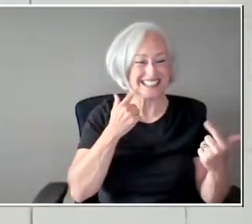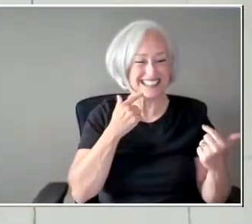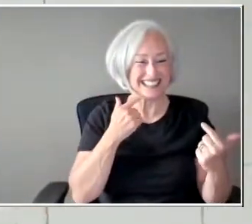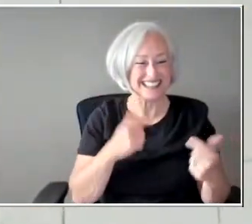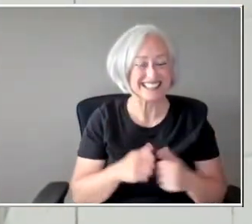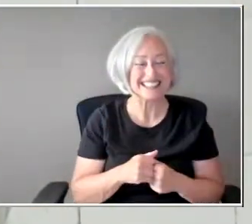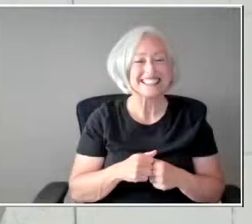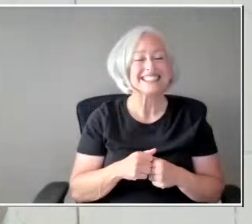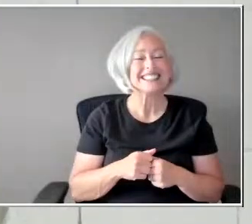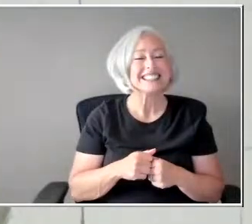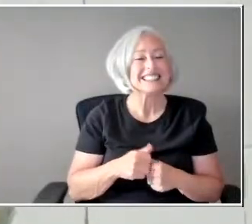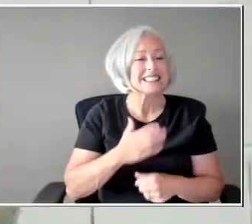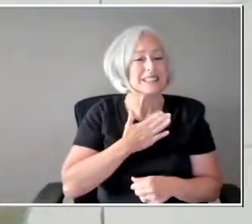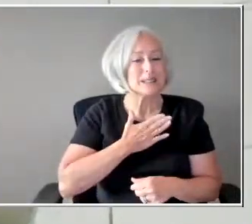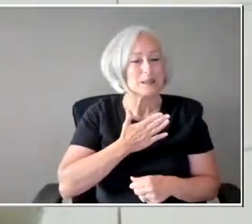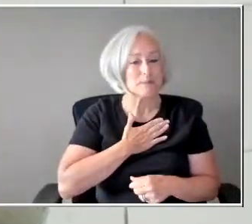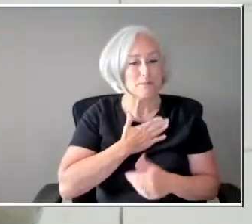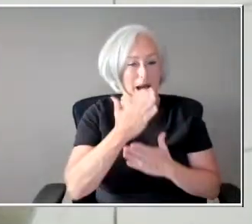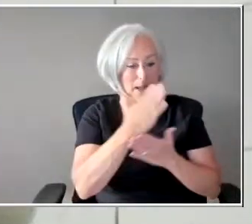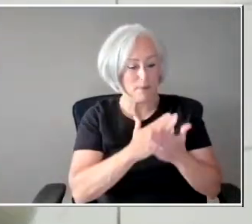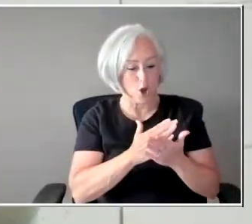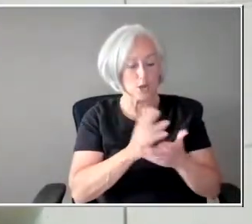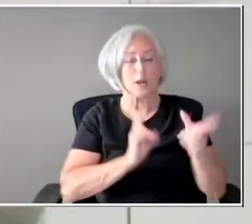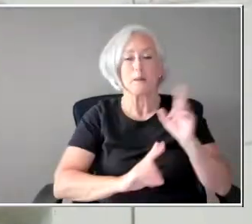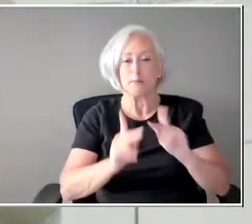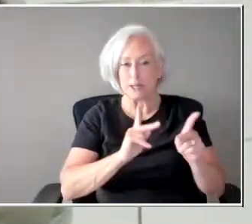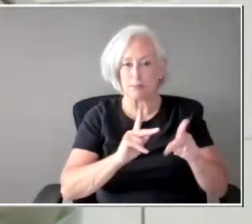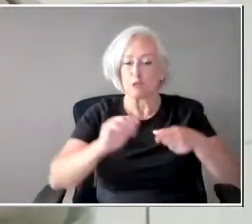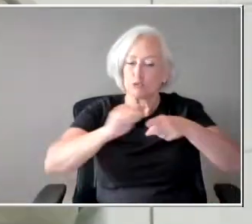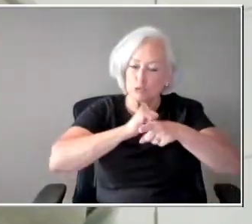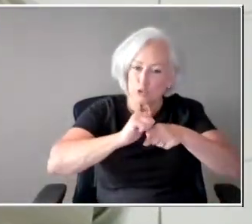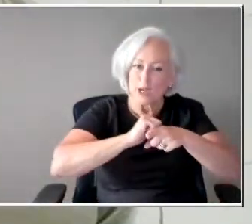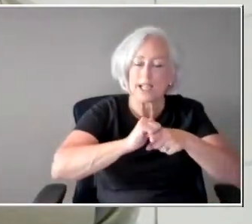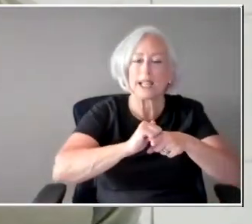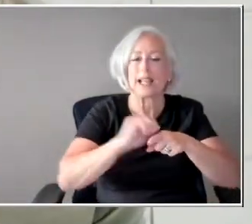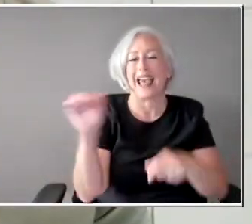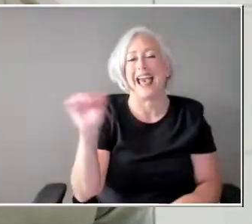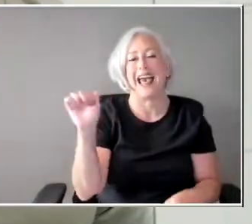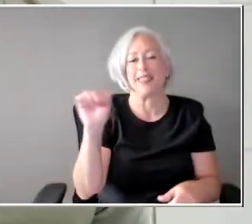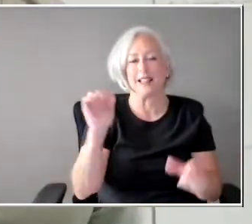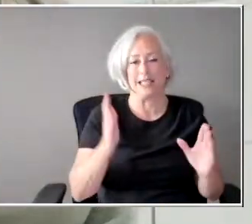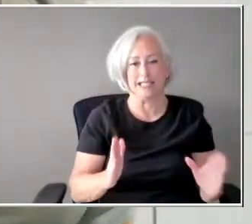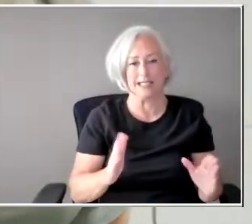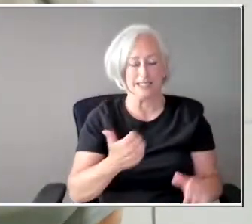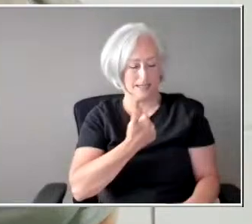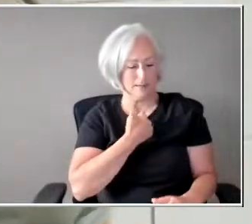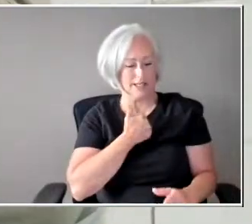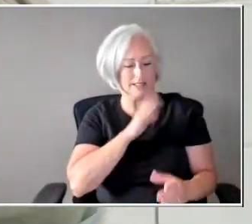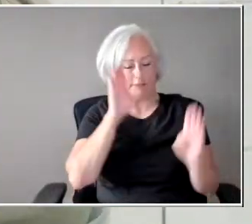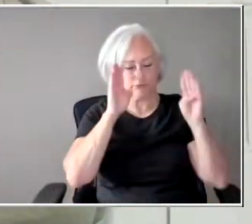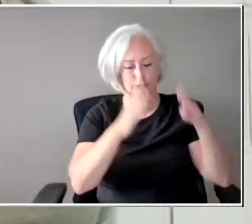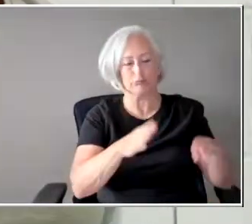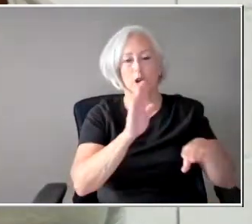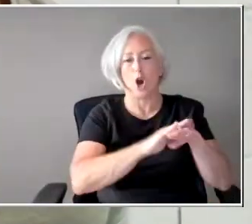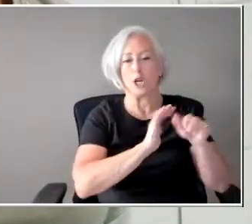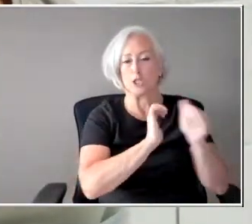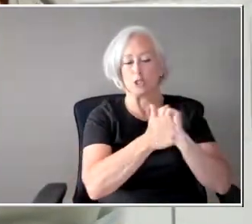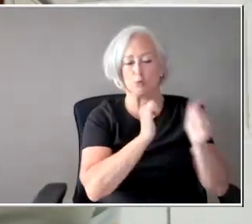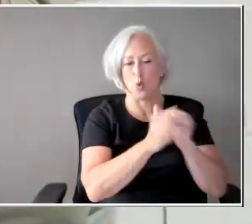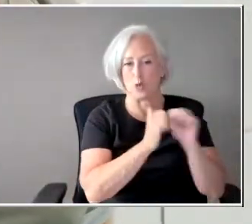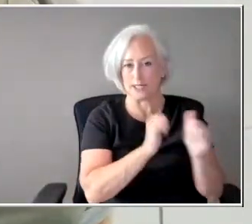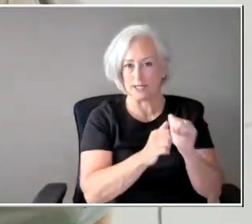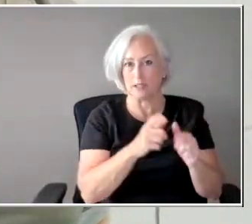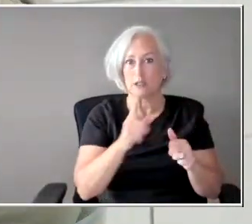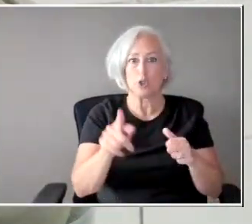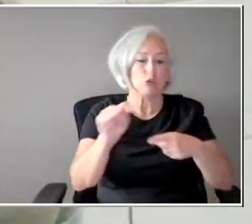my side, people I train are going to be athletes usually, so I'm in charge of the sports performance program. So if you're training for anything, whether